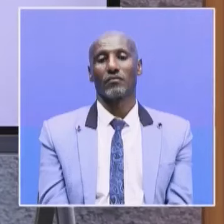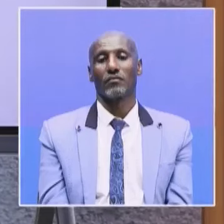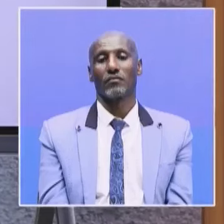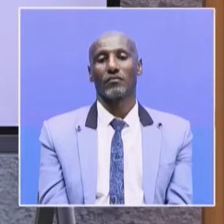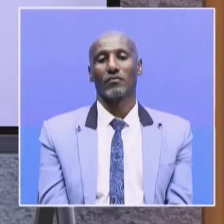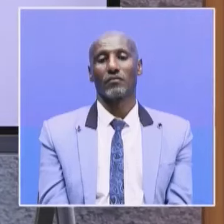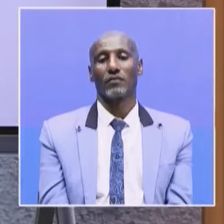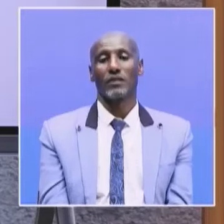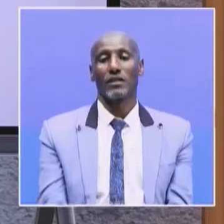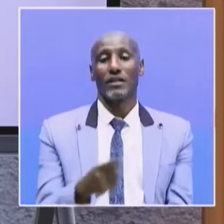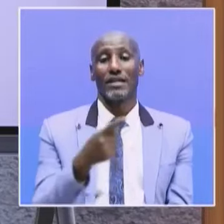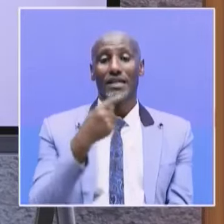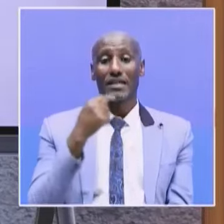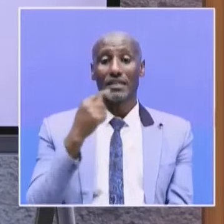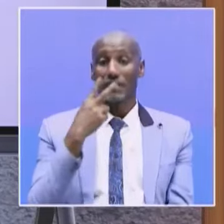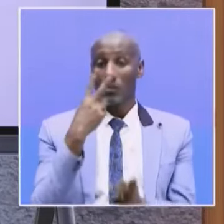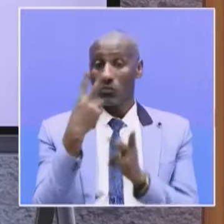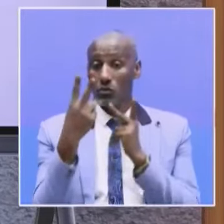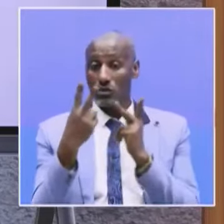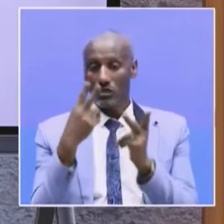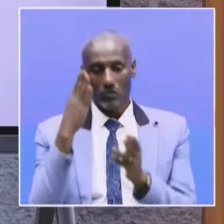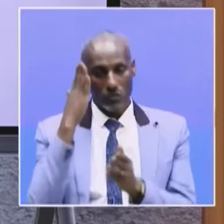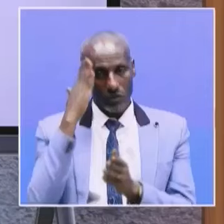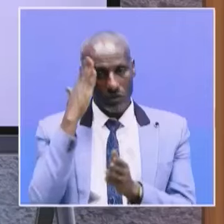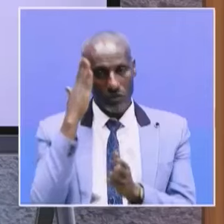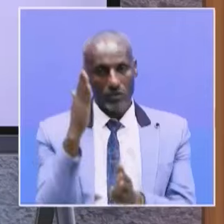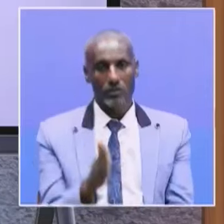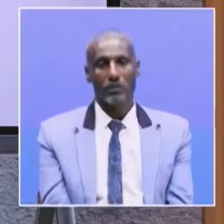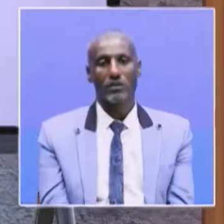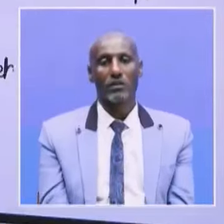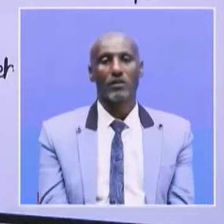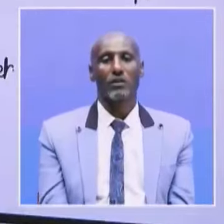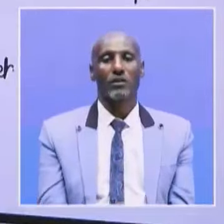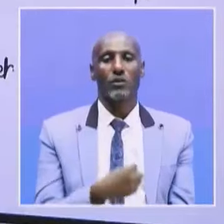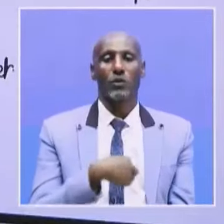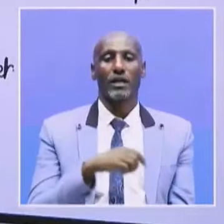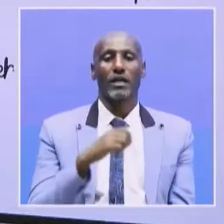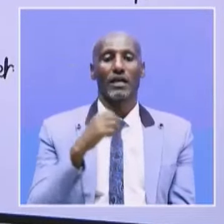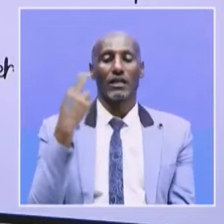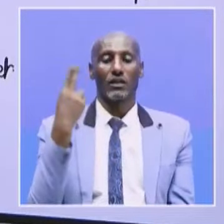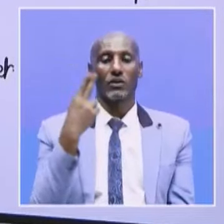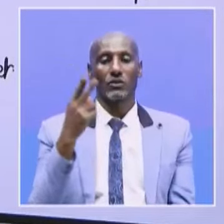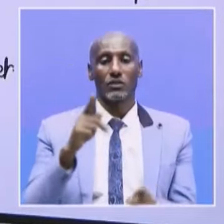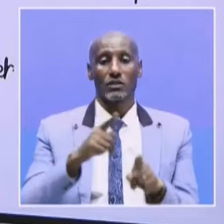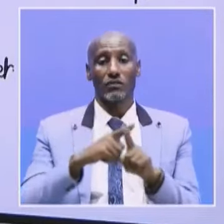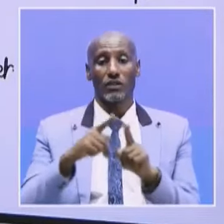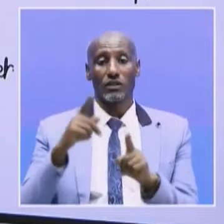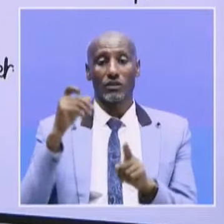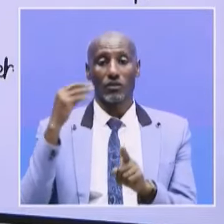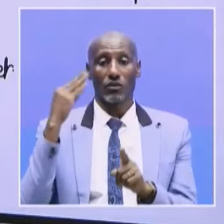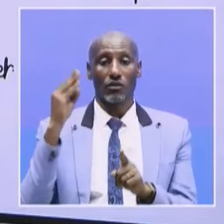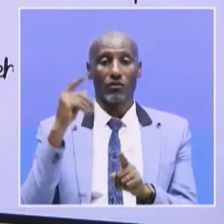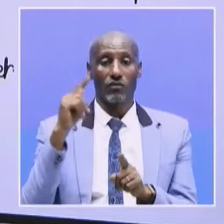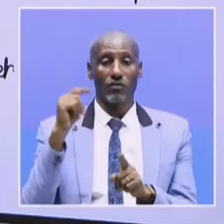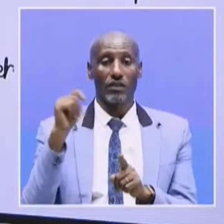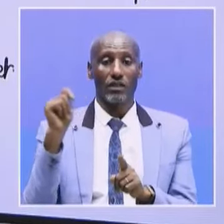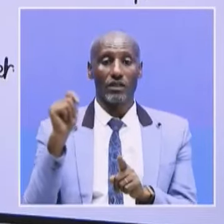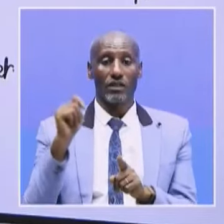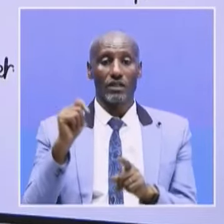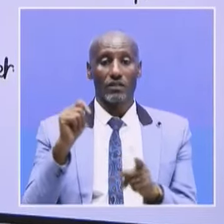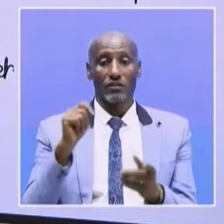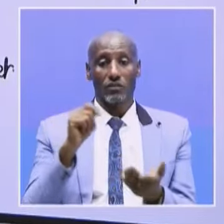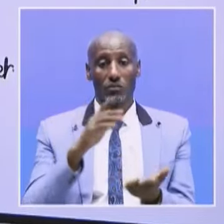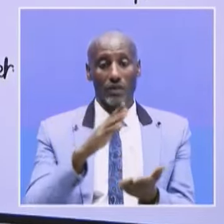the museum that we know it already. We can use different of them by using to make it a